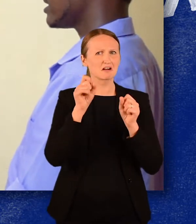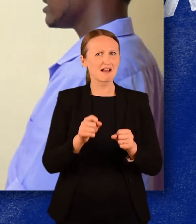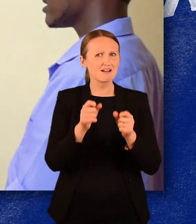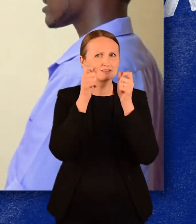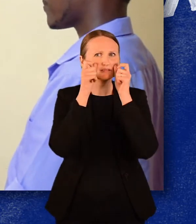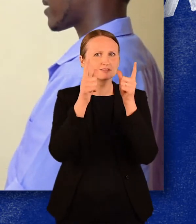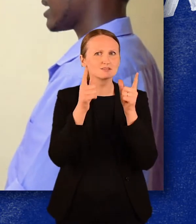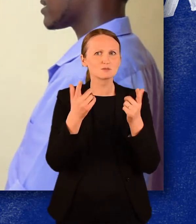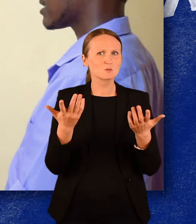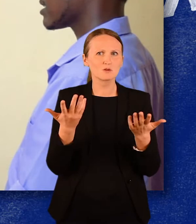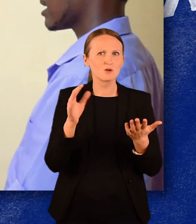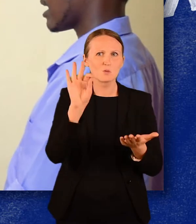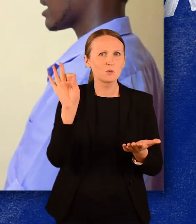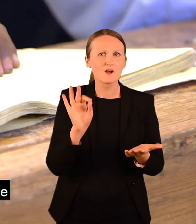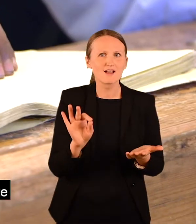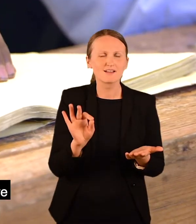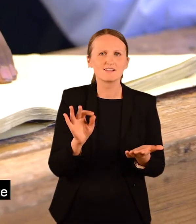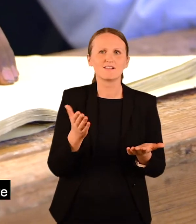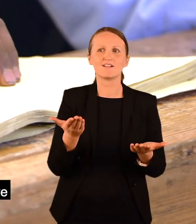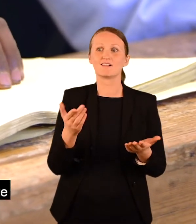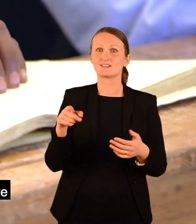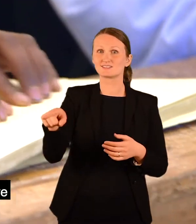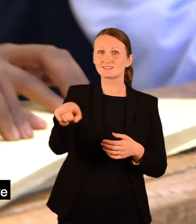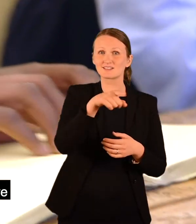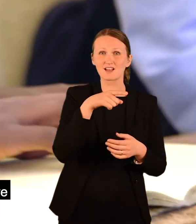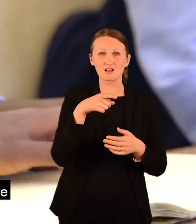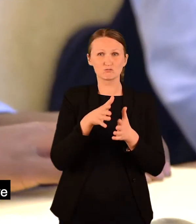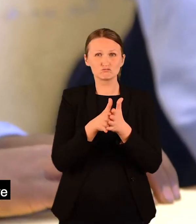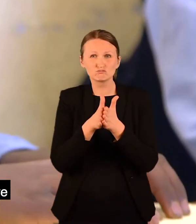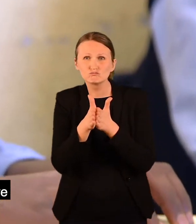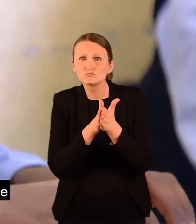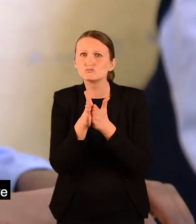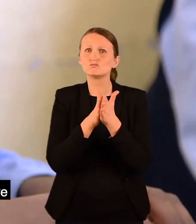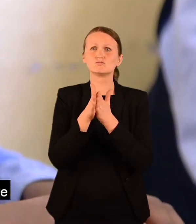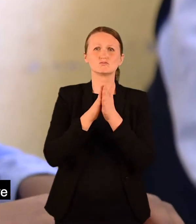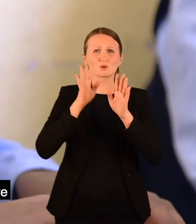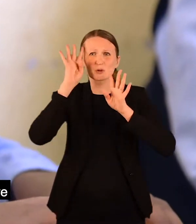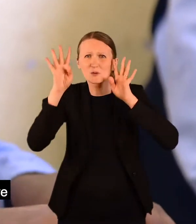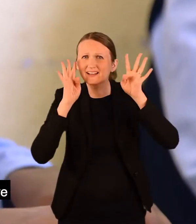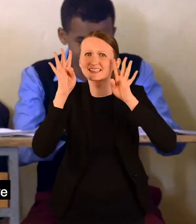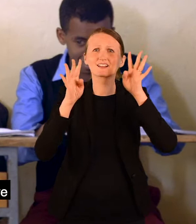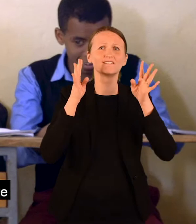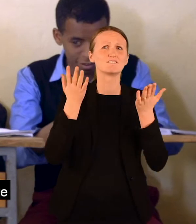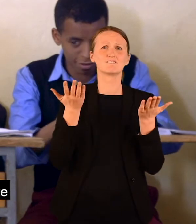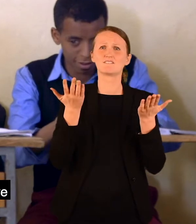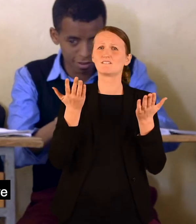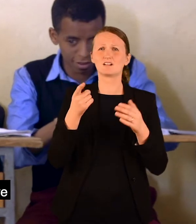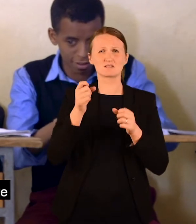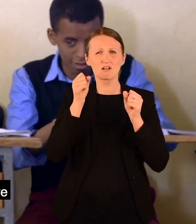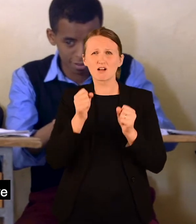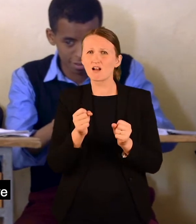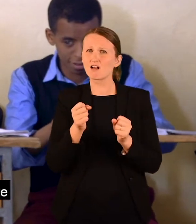would be surprised at how enthusiastic and creative children